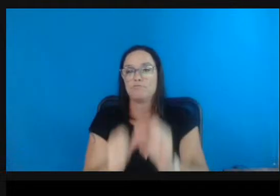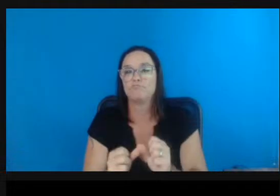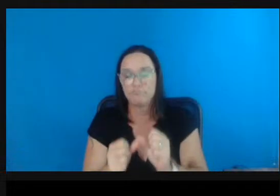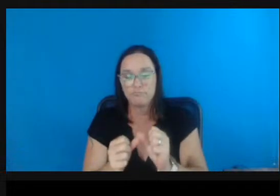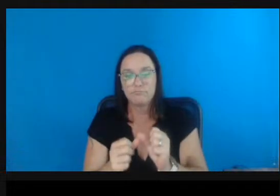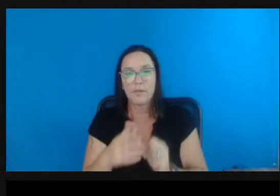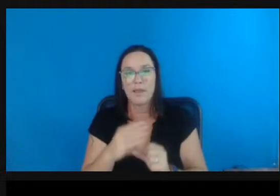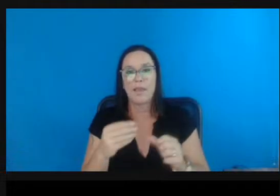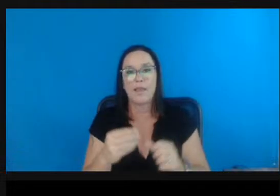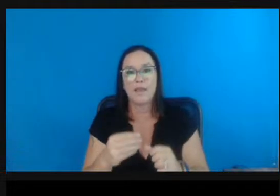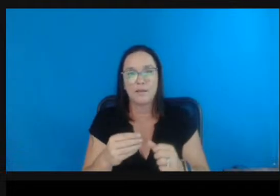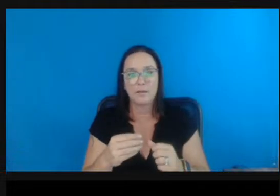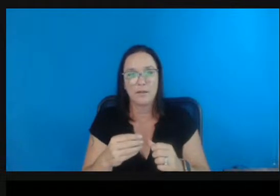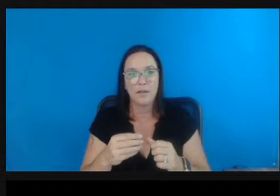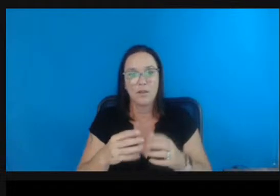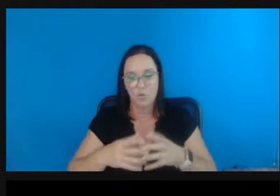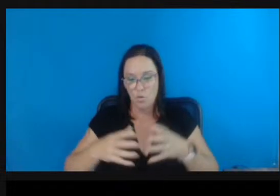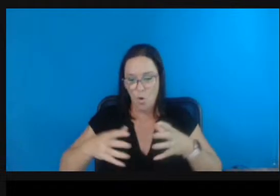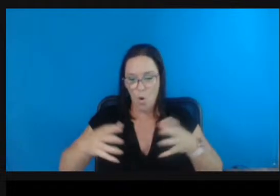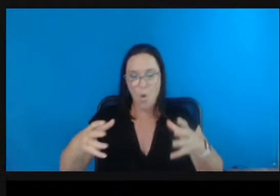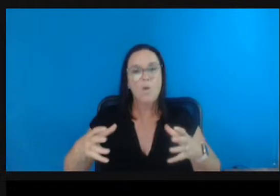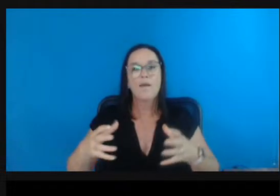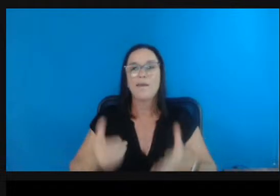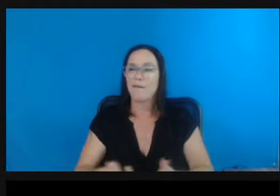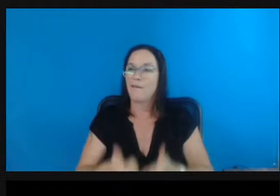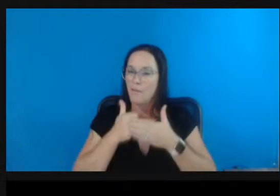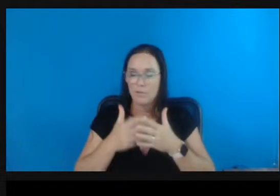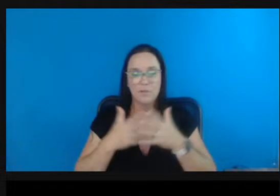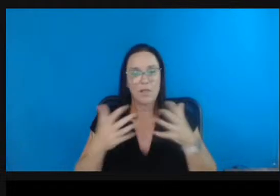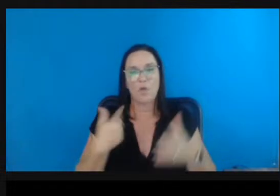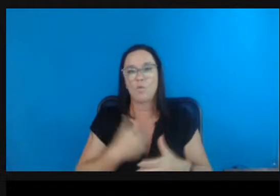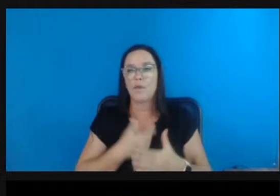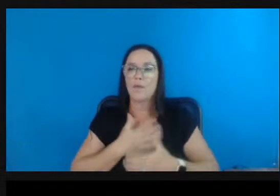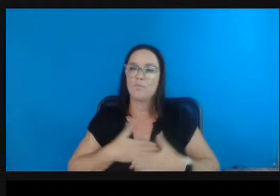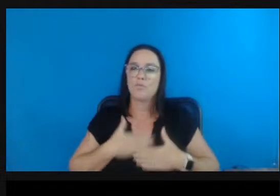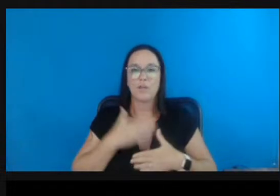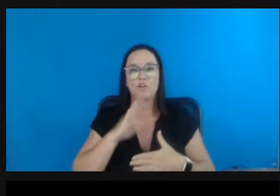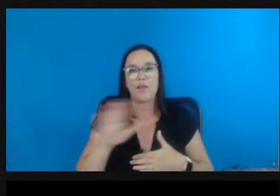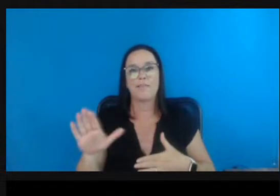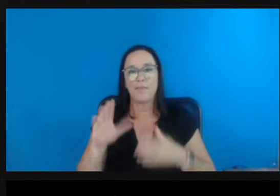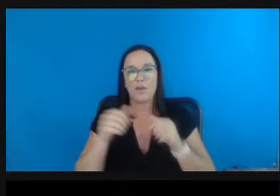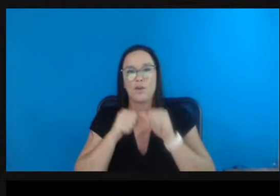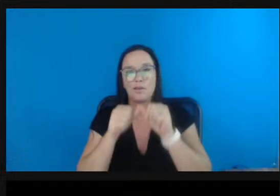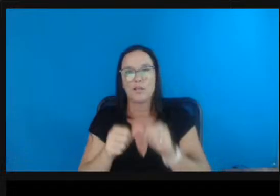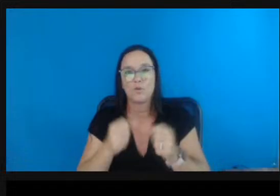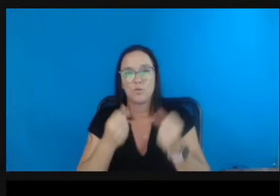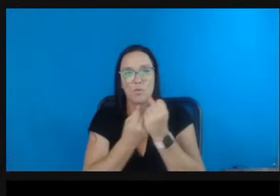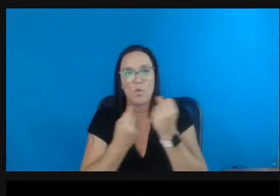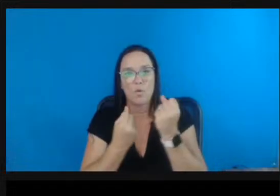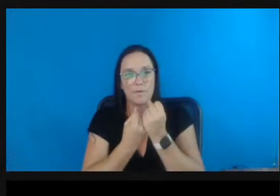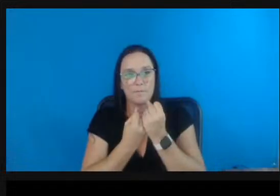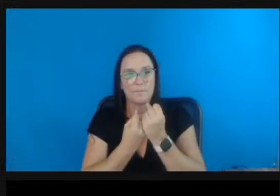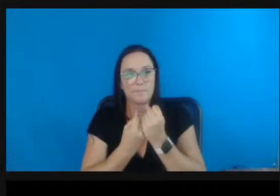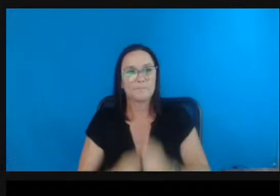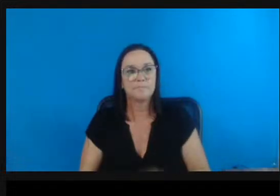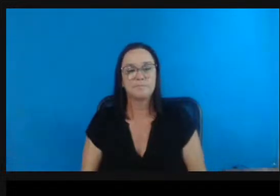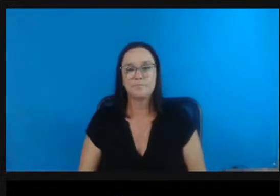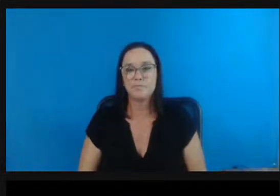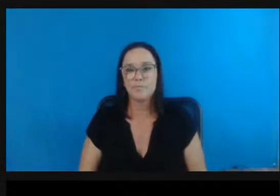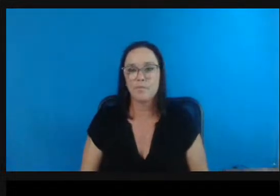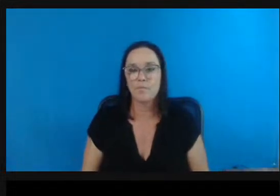them, really does help a lot, and we appreciate all of their continued support there. All